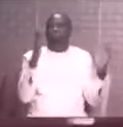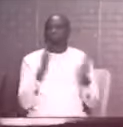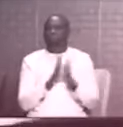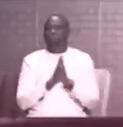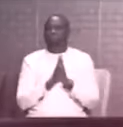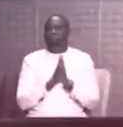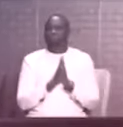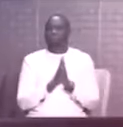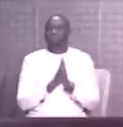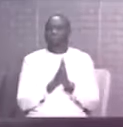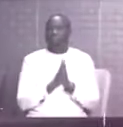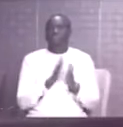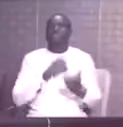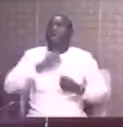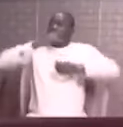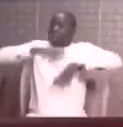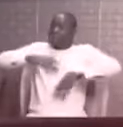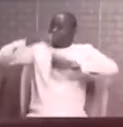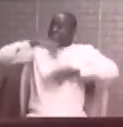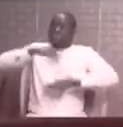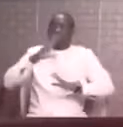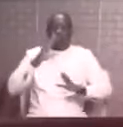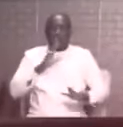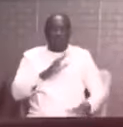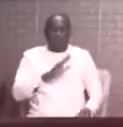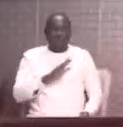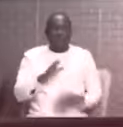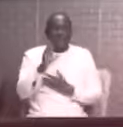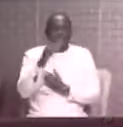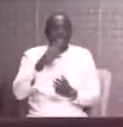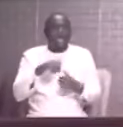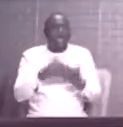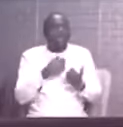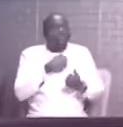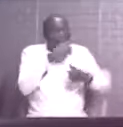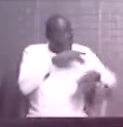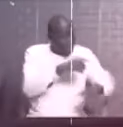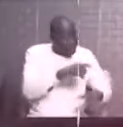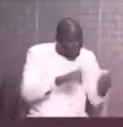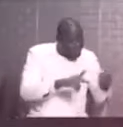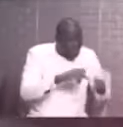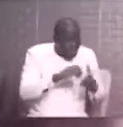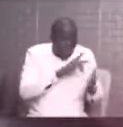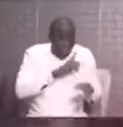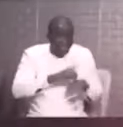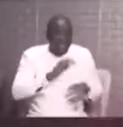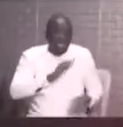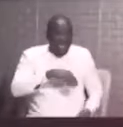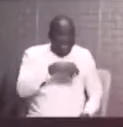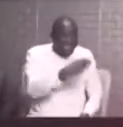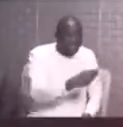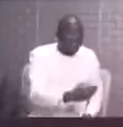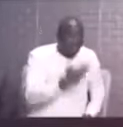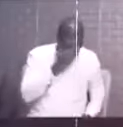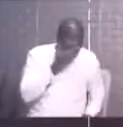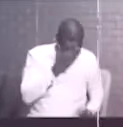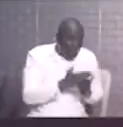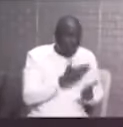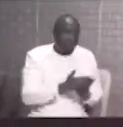Oh, bless me, oh. And God says, let me show you how we bless in the kingdom. We give you credibility in the